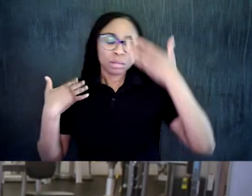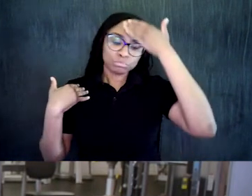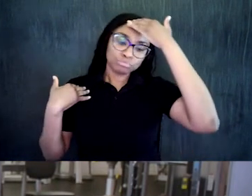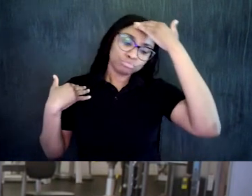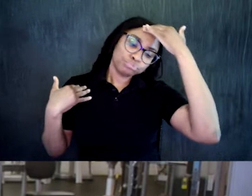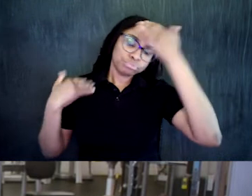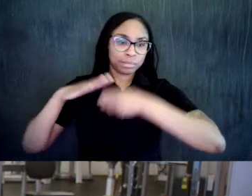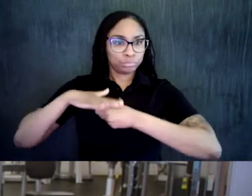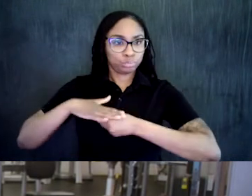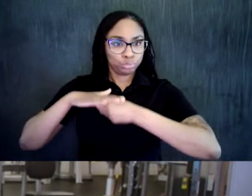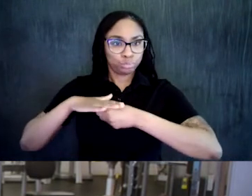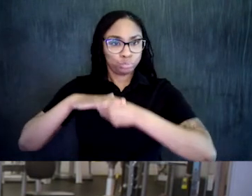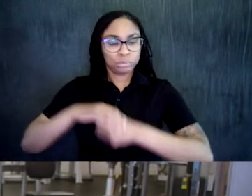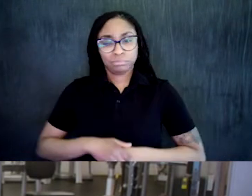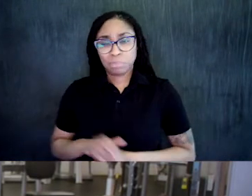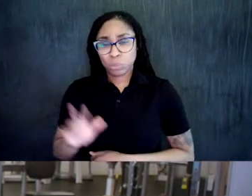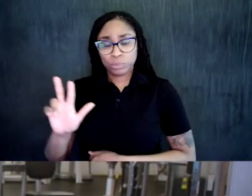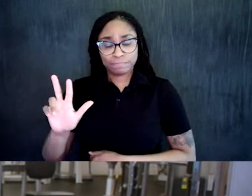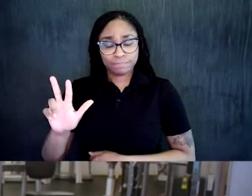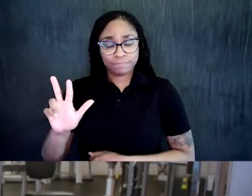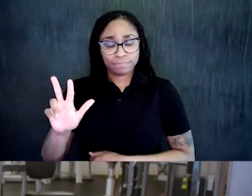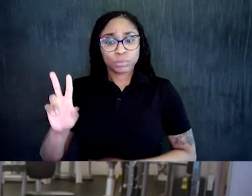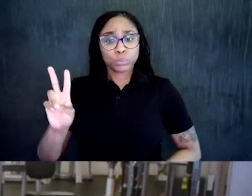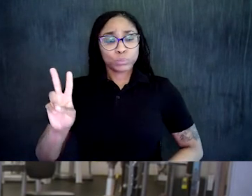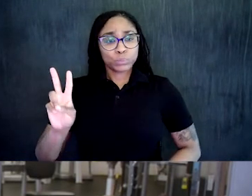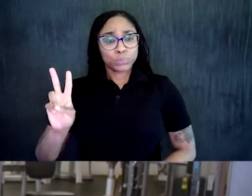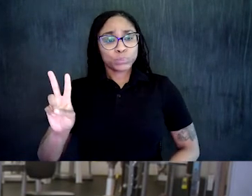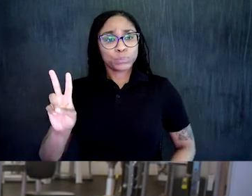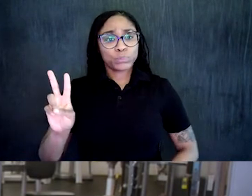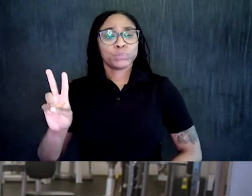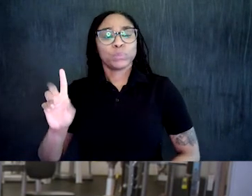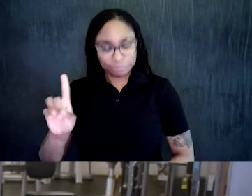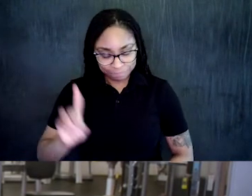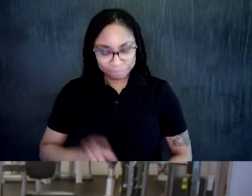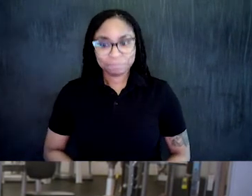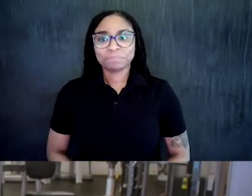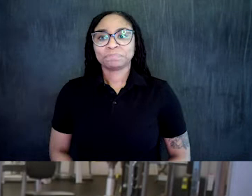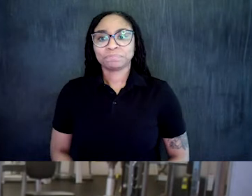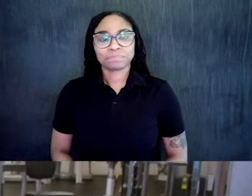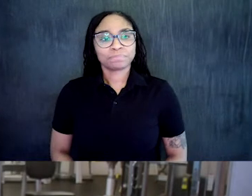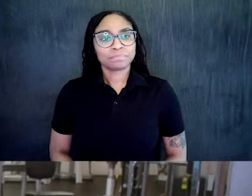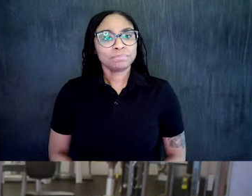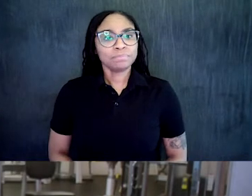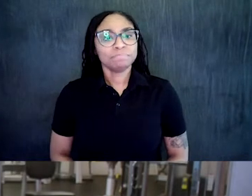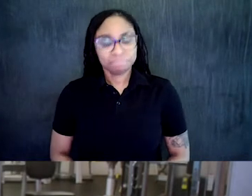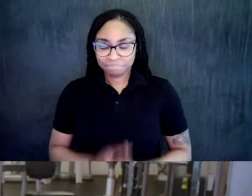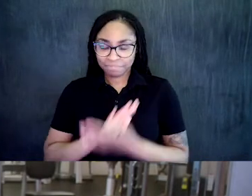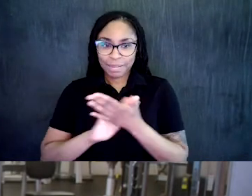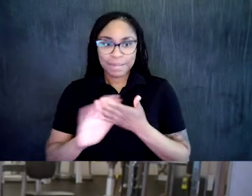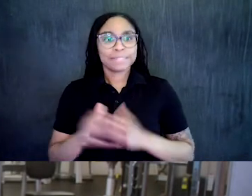a little bit. Right? So you're going to hold this 15 to 20 seconds, relax, and then we'll do the other side. So we're going to hold this for another